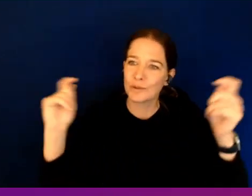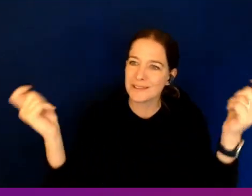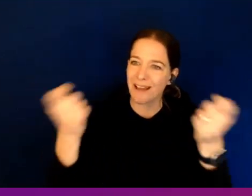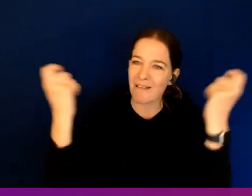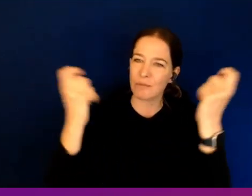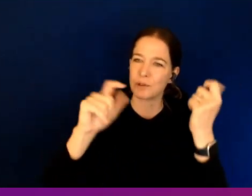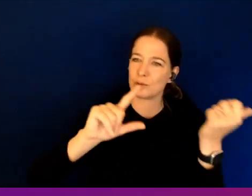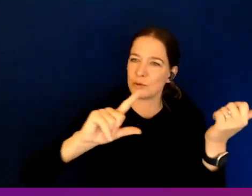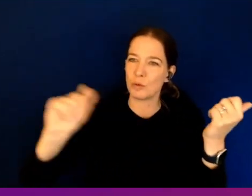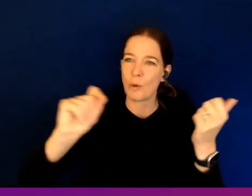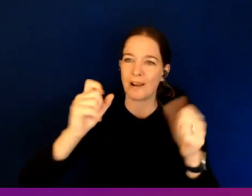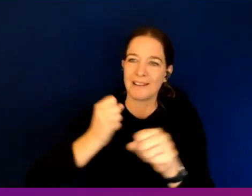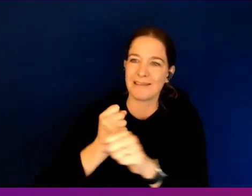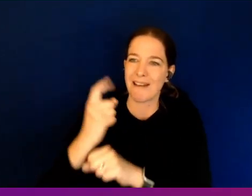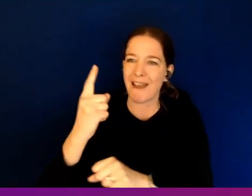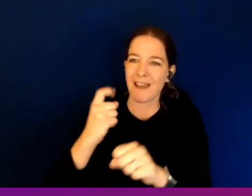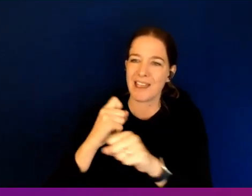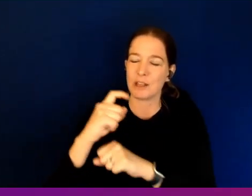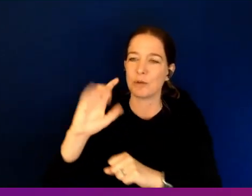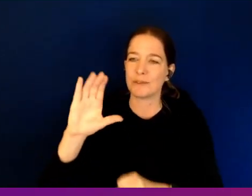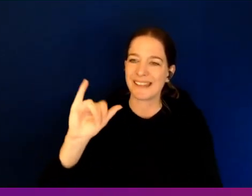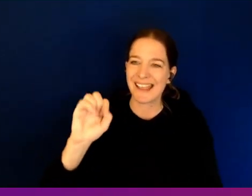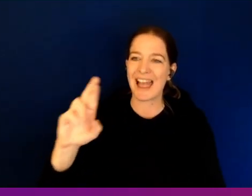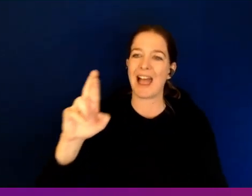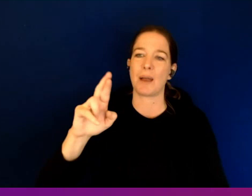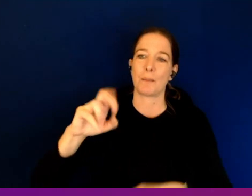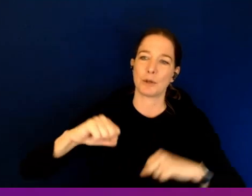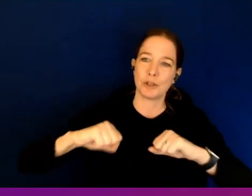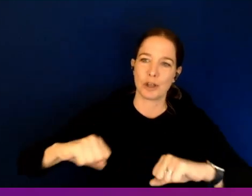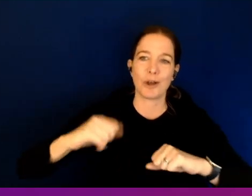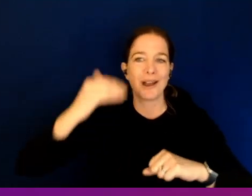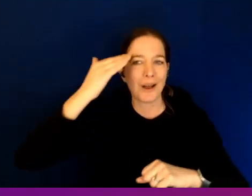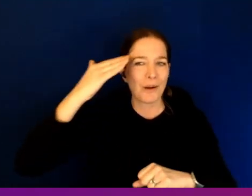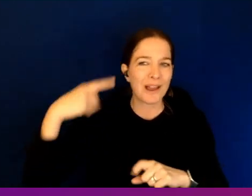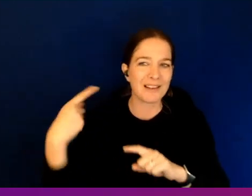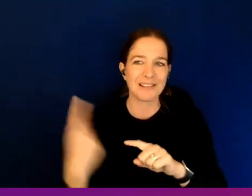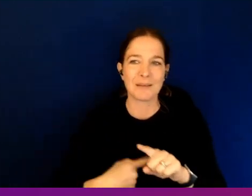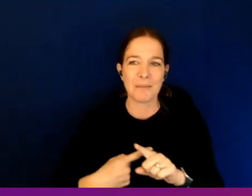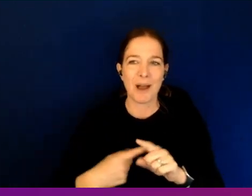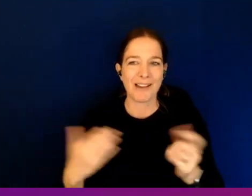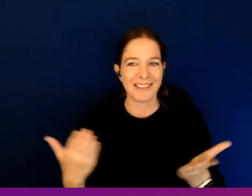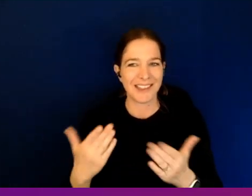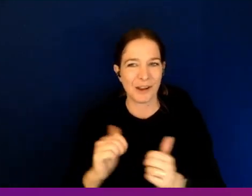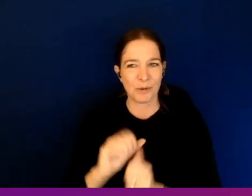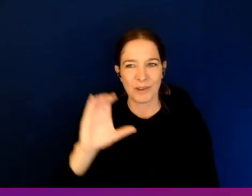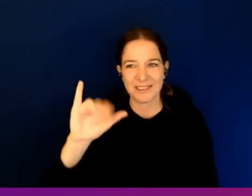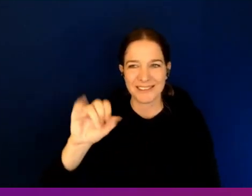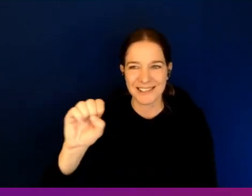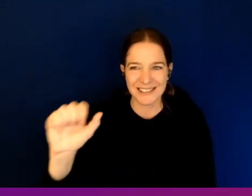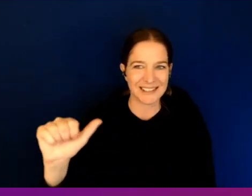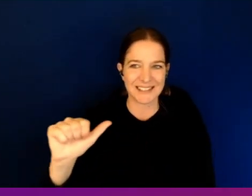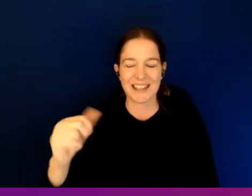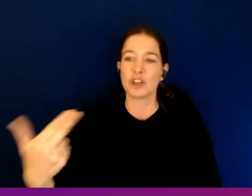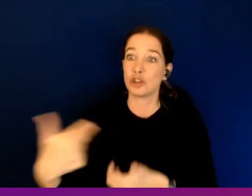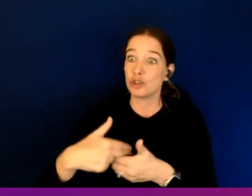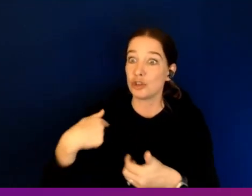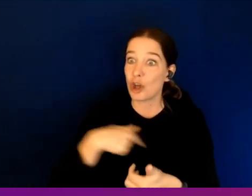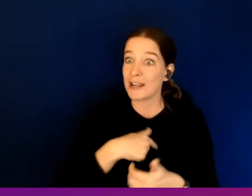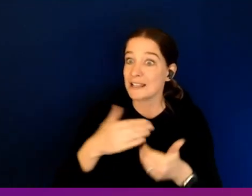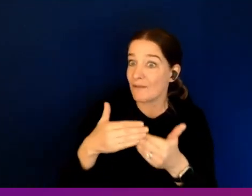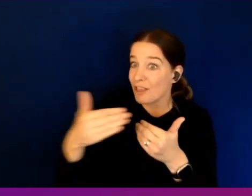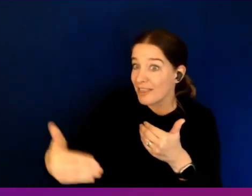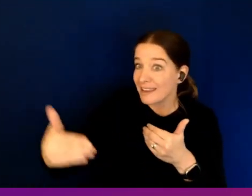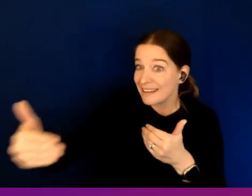you for celebrating our 20th annual Cybersecurity Awareness Month here with CISA. Now, please join us for the next three in